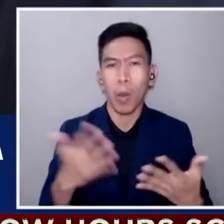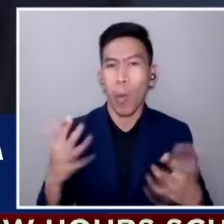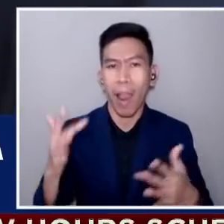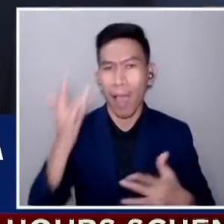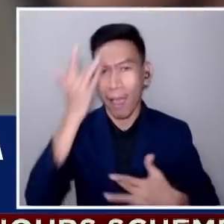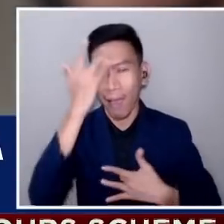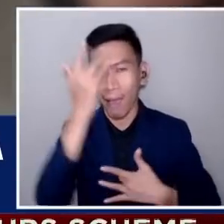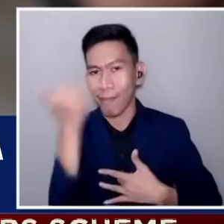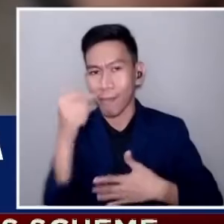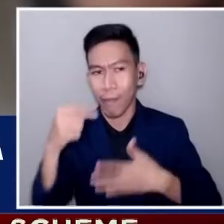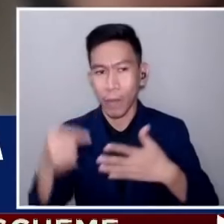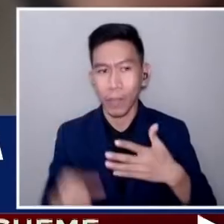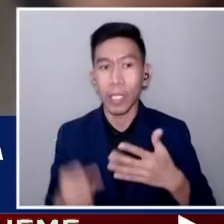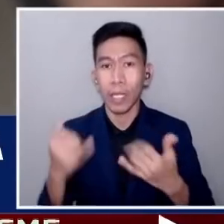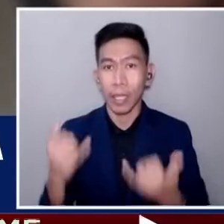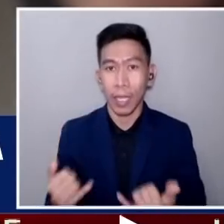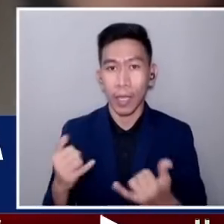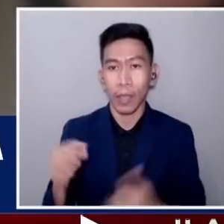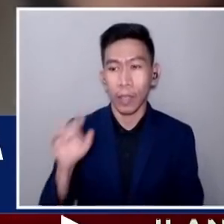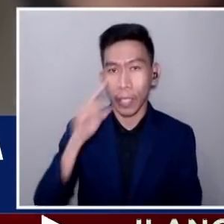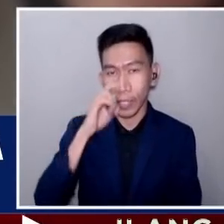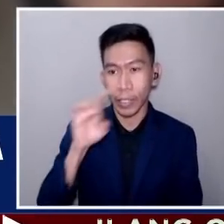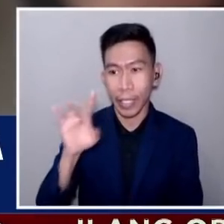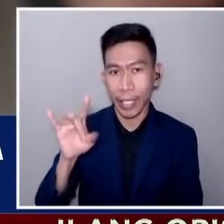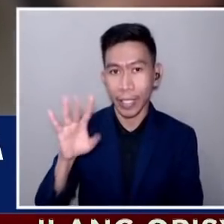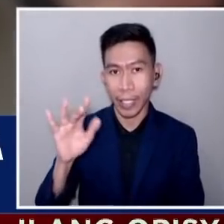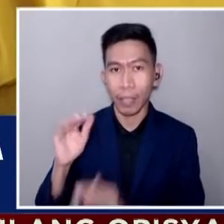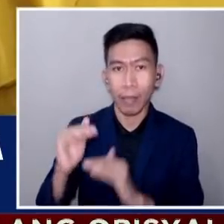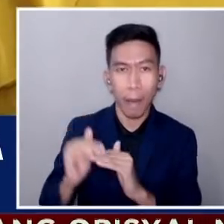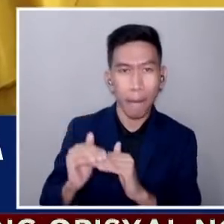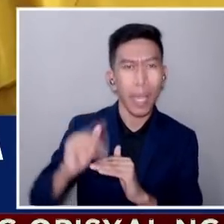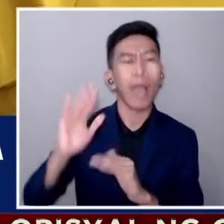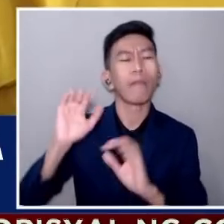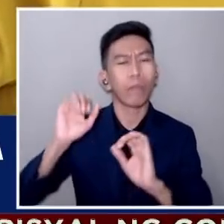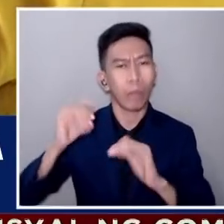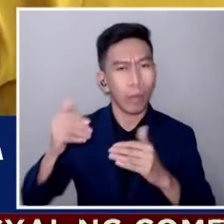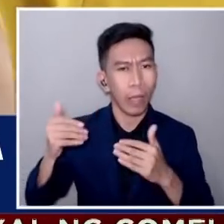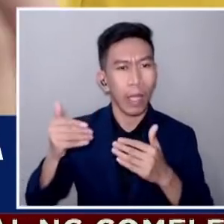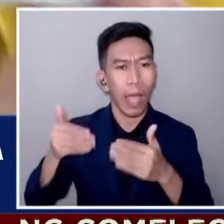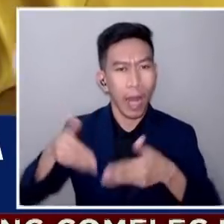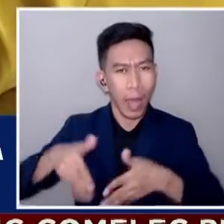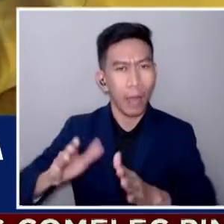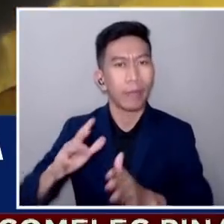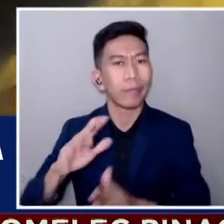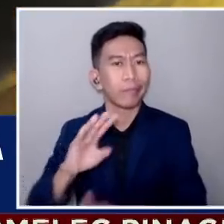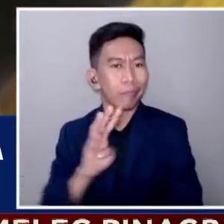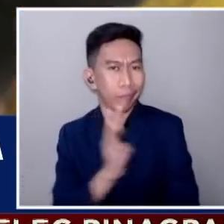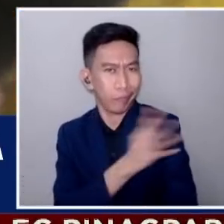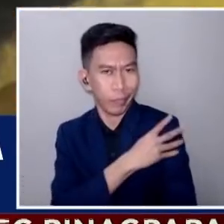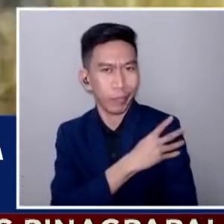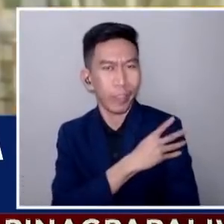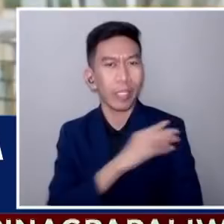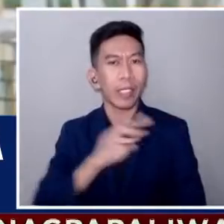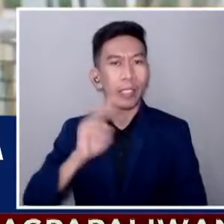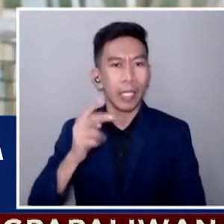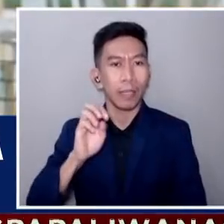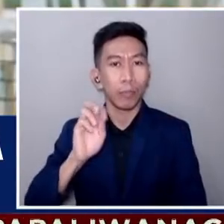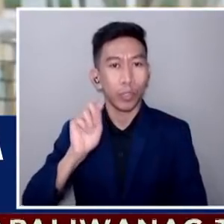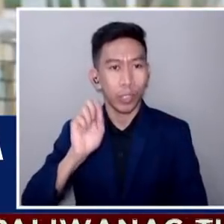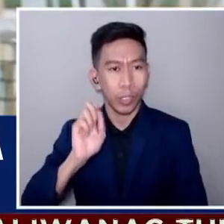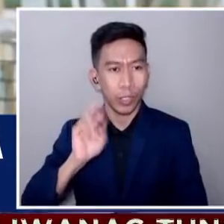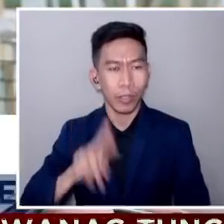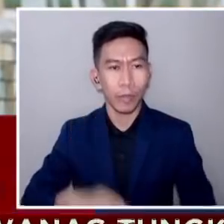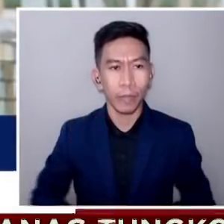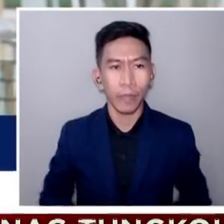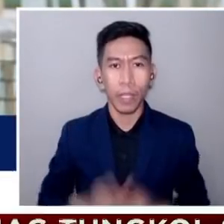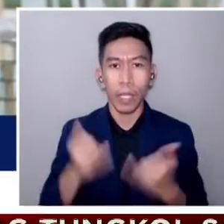edad 18 pataas ang inaprubahan ng DOH na mabakunahan ng ikalawang booster. Sa area na to, ang numbers ng